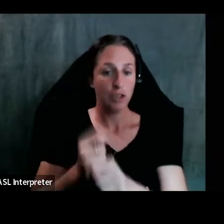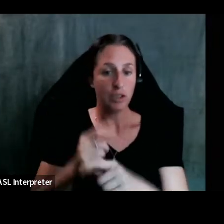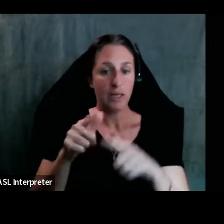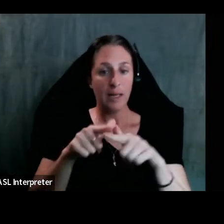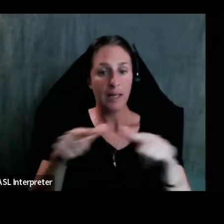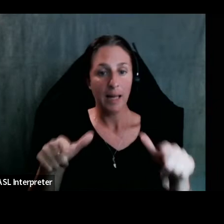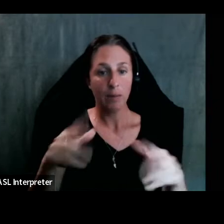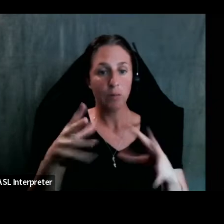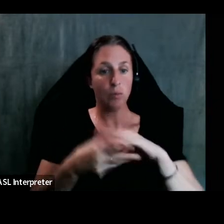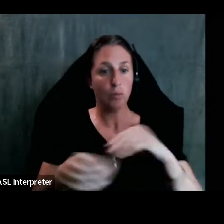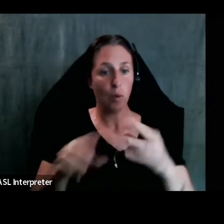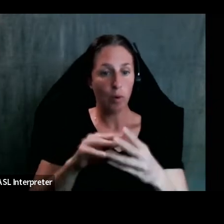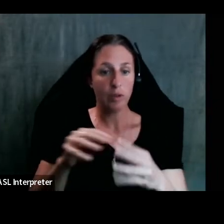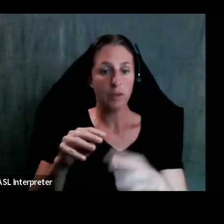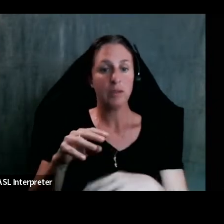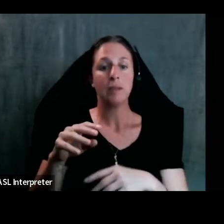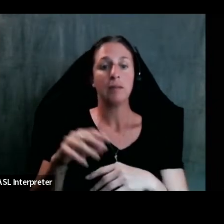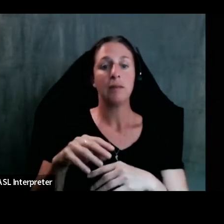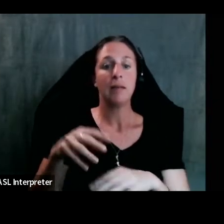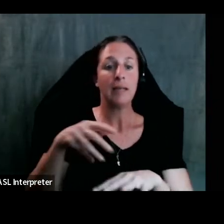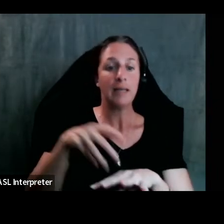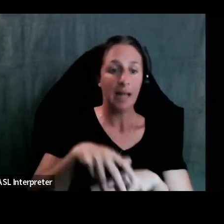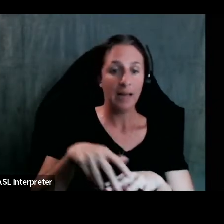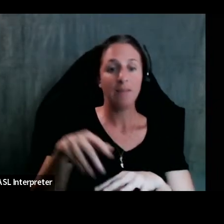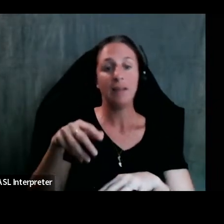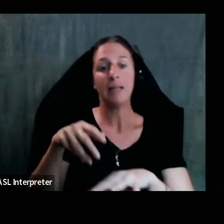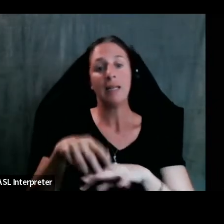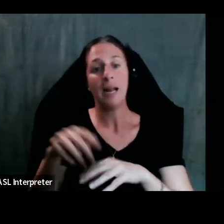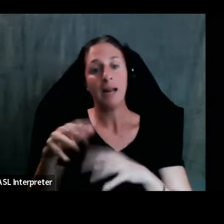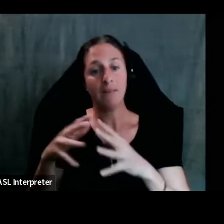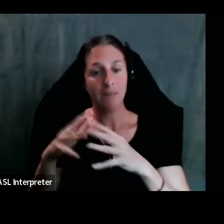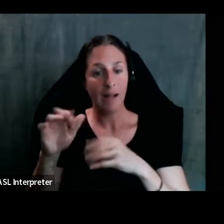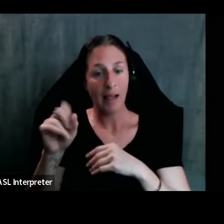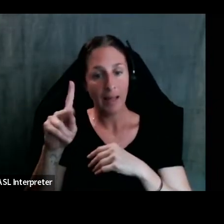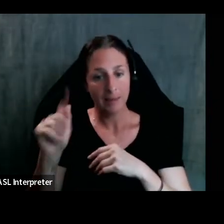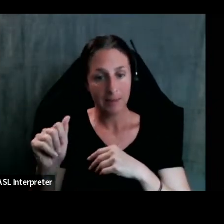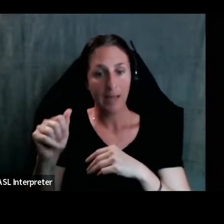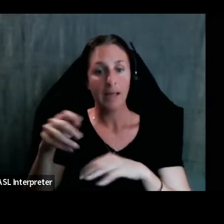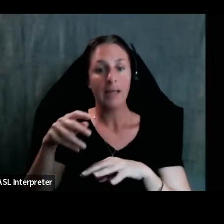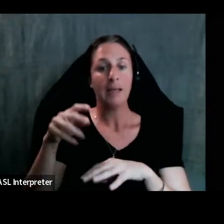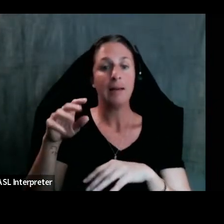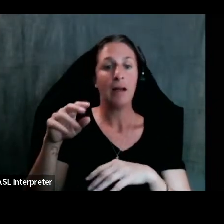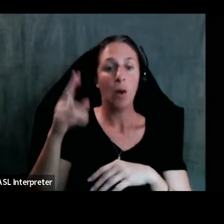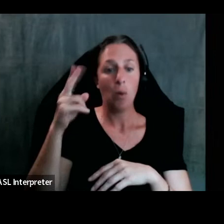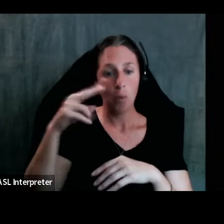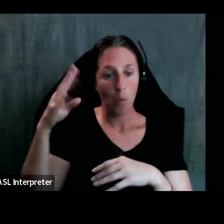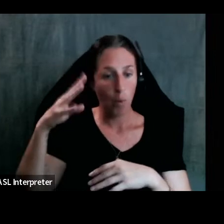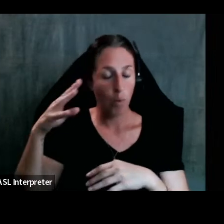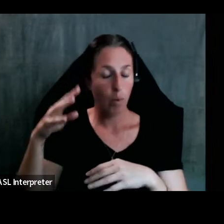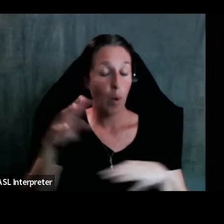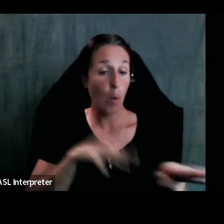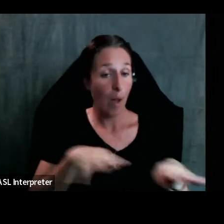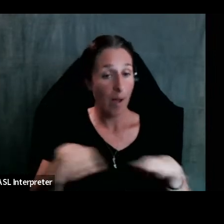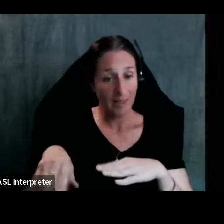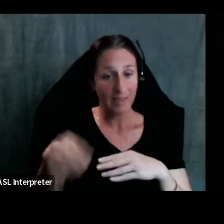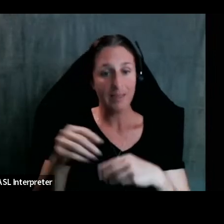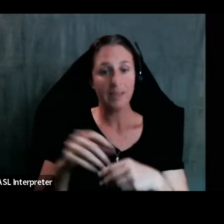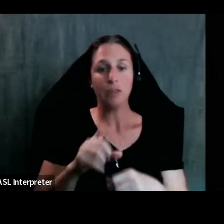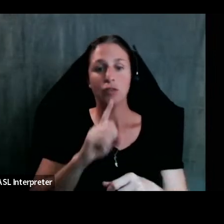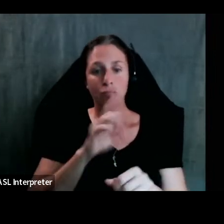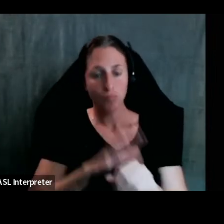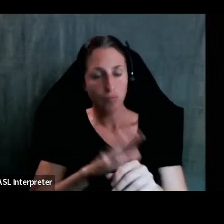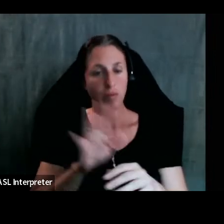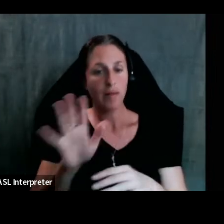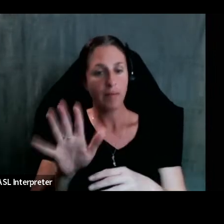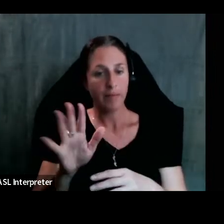American, Alaska Native, Native Hawaiian, and affiliated island communities, and ensure their rich histories and